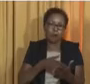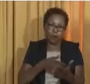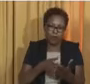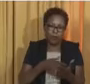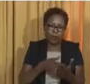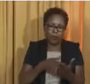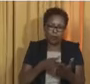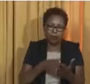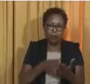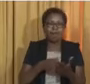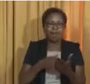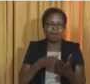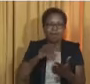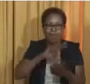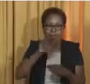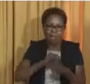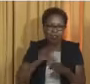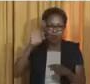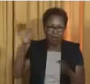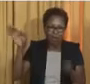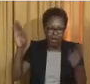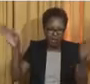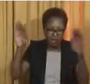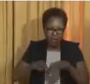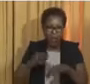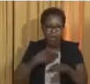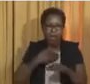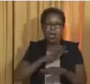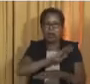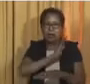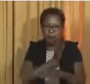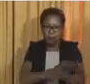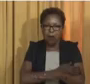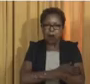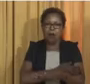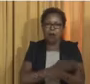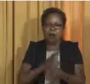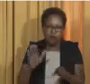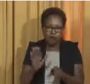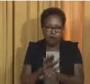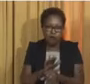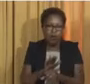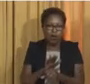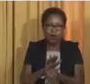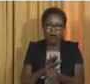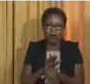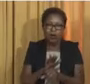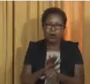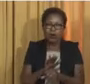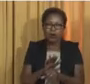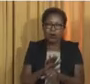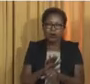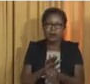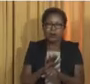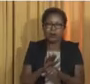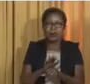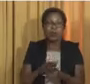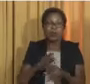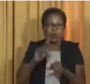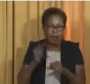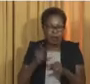wide power and discretion in amending it. As a result, Parliament undertook so many amendments to